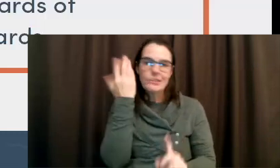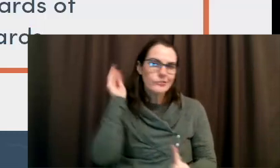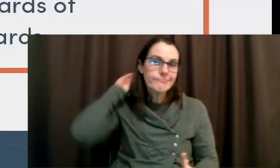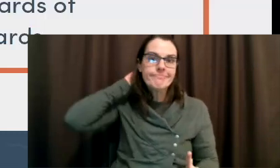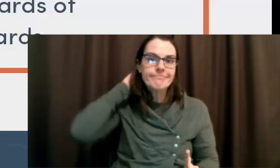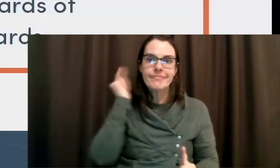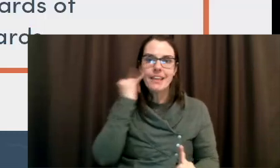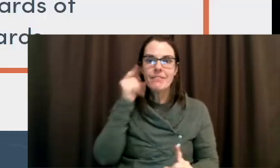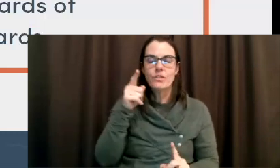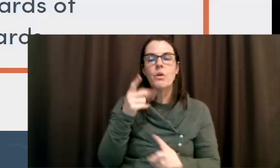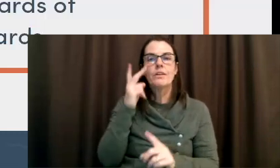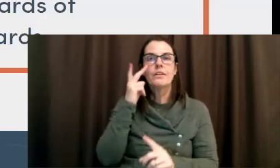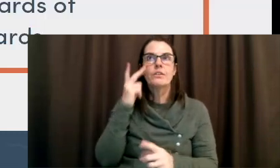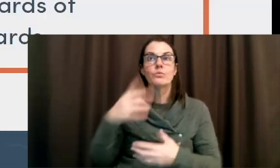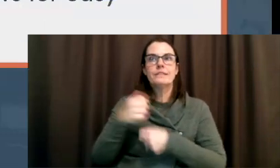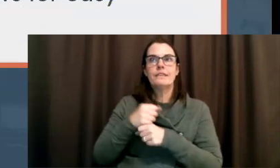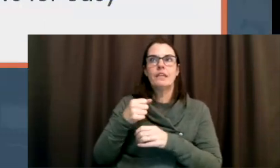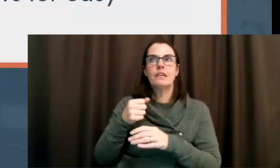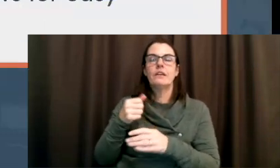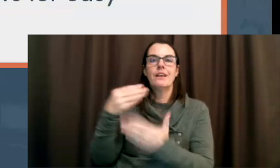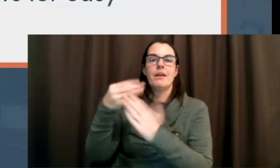receiving advanced federal funding.